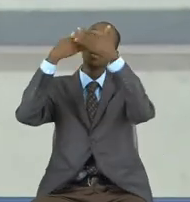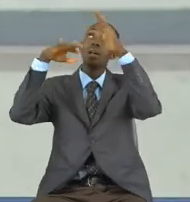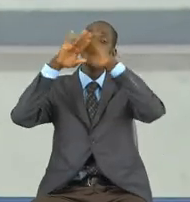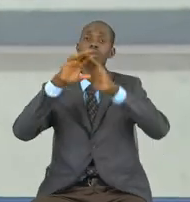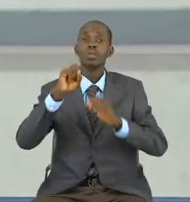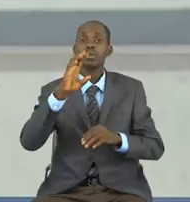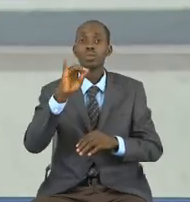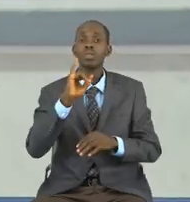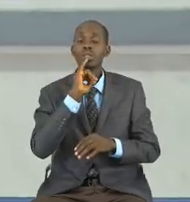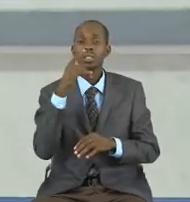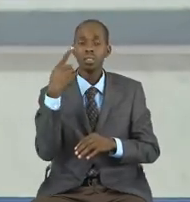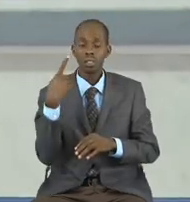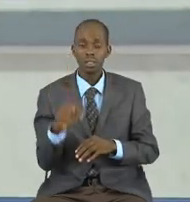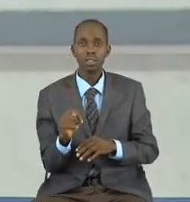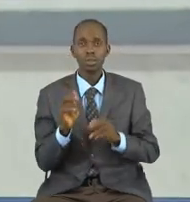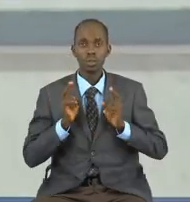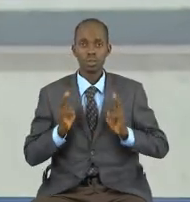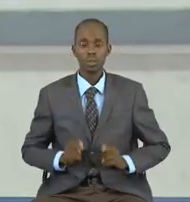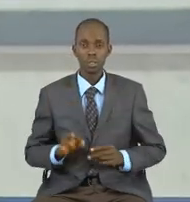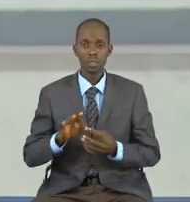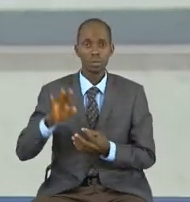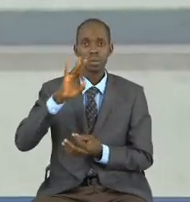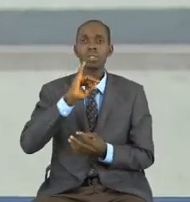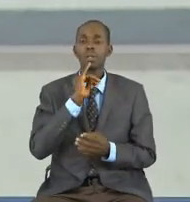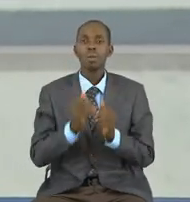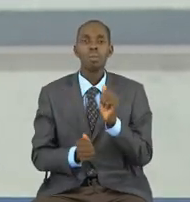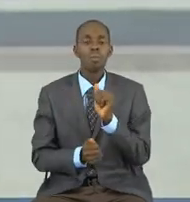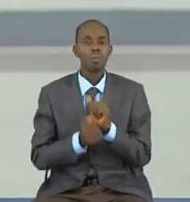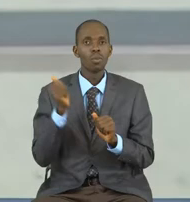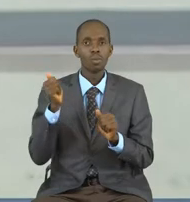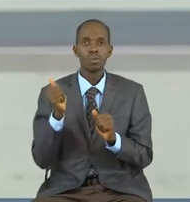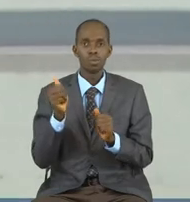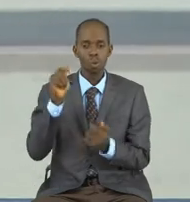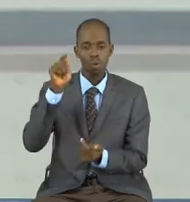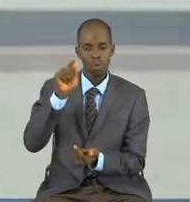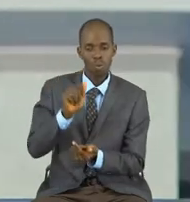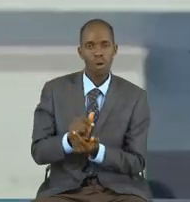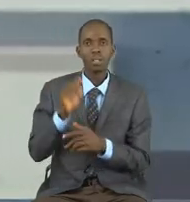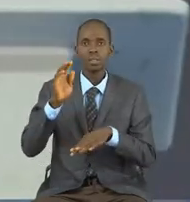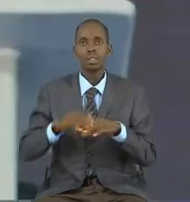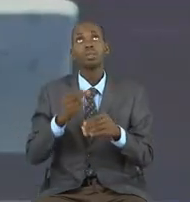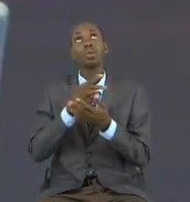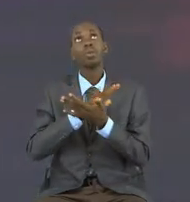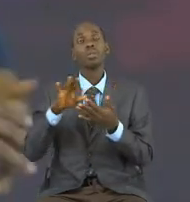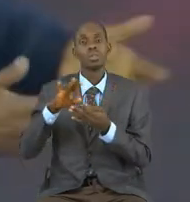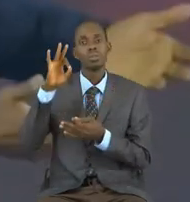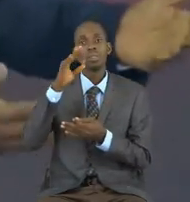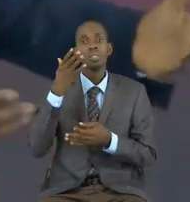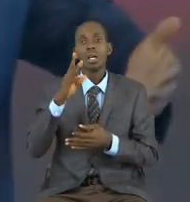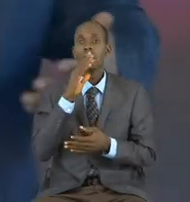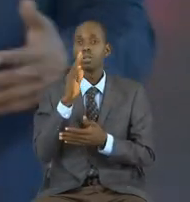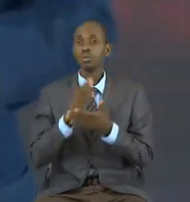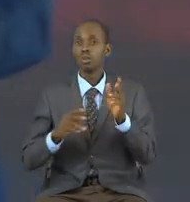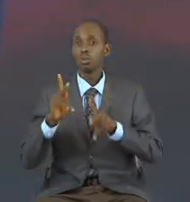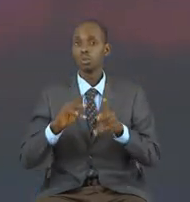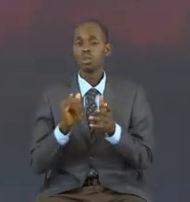is much lower than the Holy Spirit too. There are people that do their work, the work